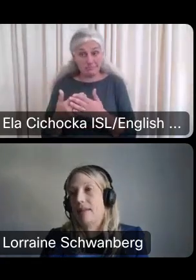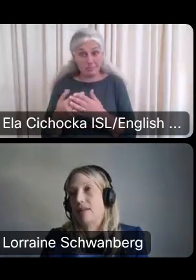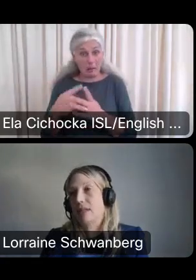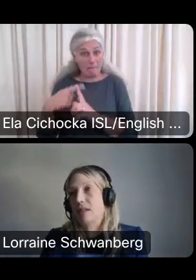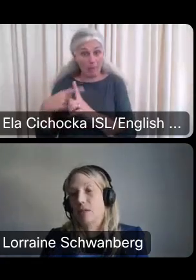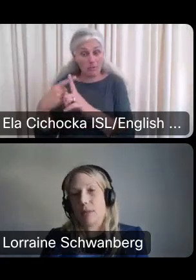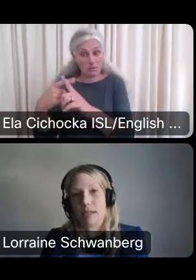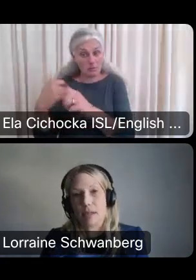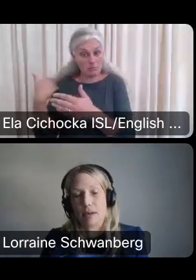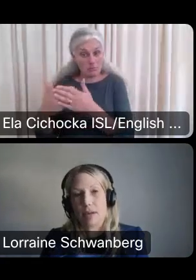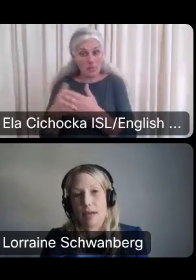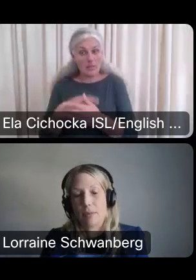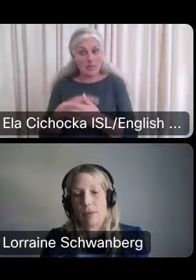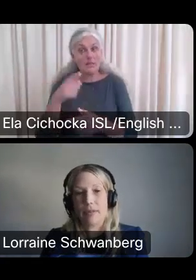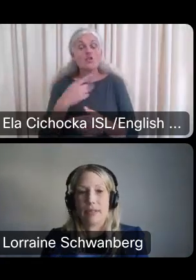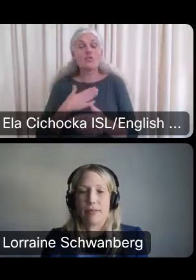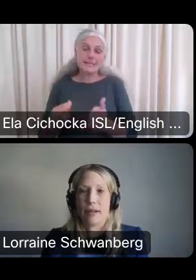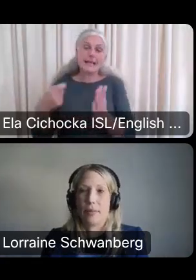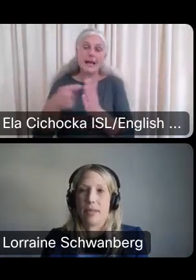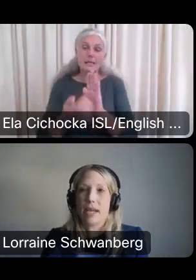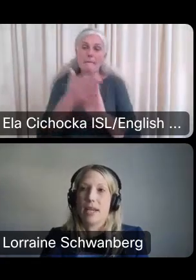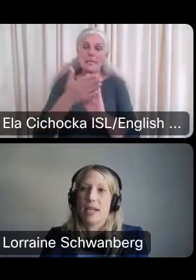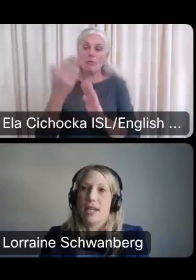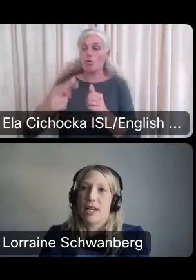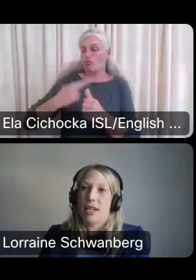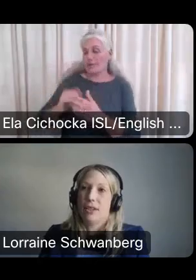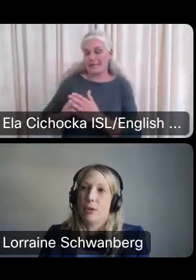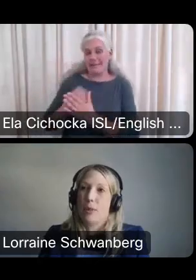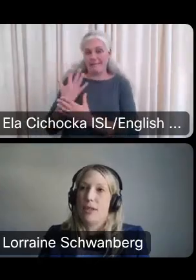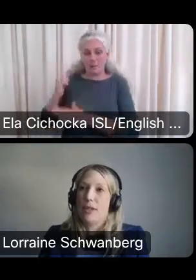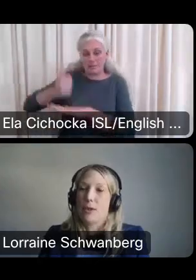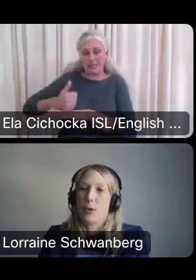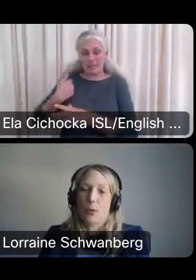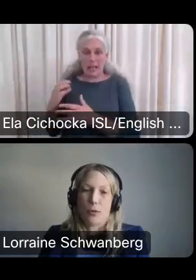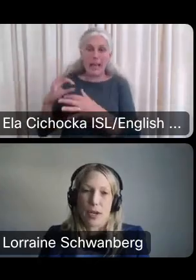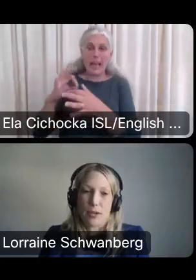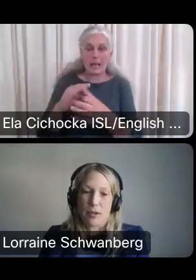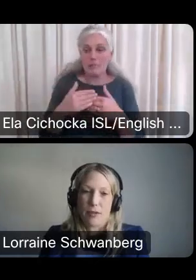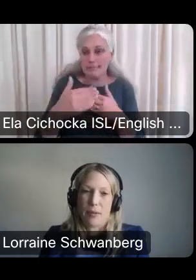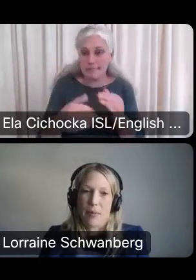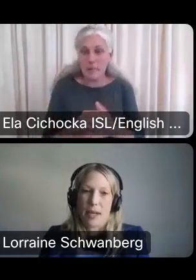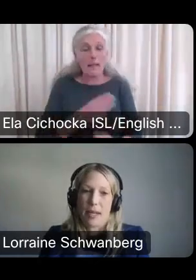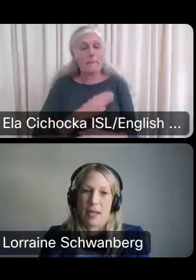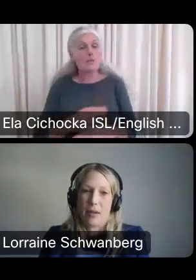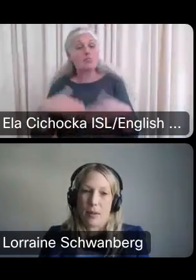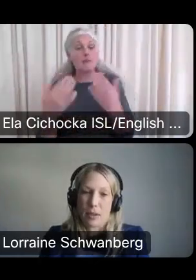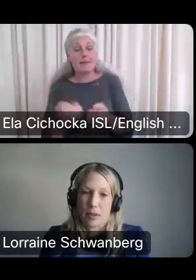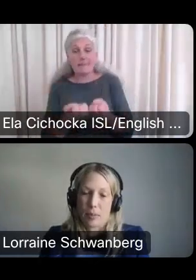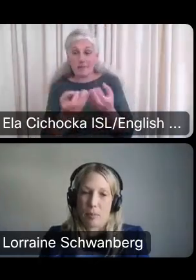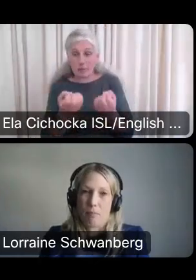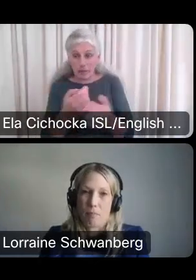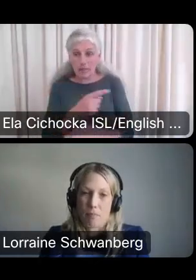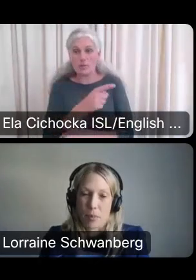this is really just building on previous developments. So please do provide us your feedback. You are